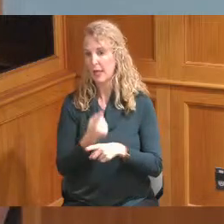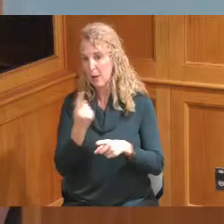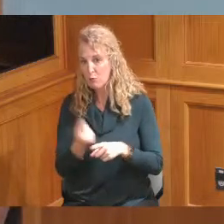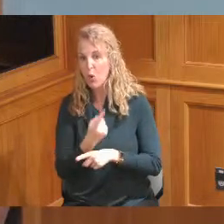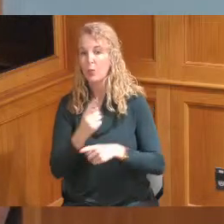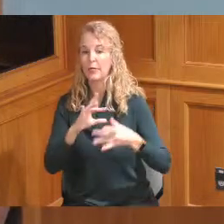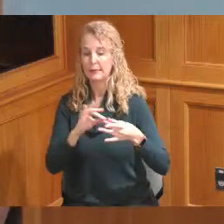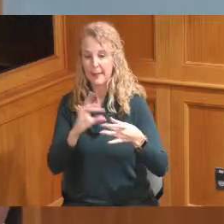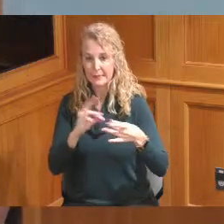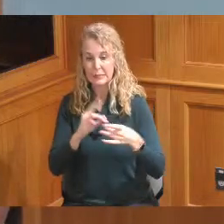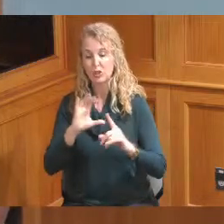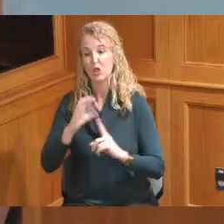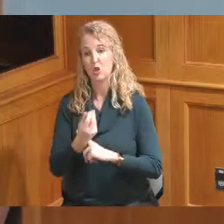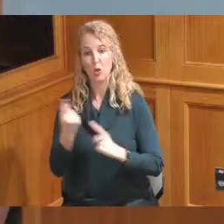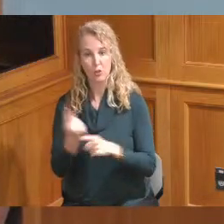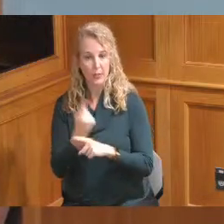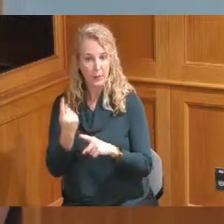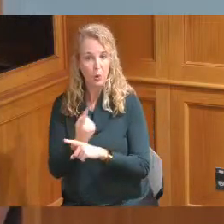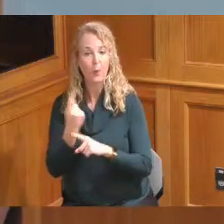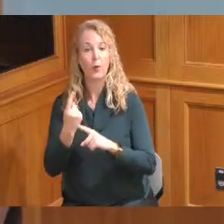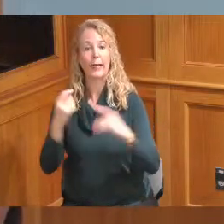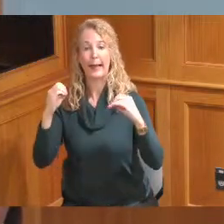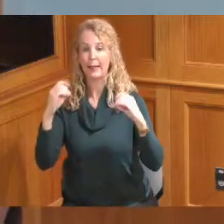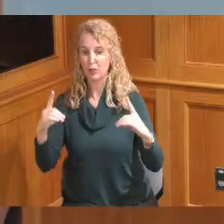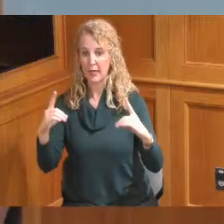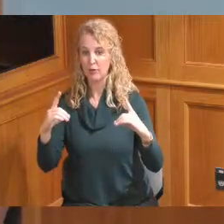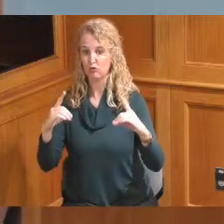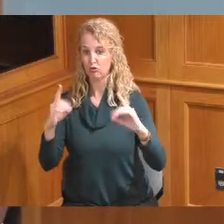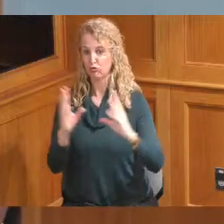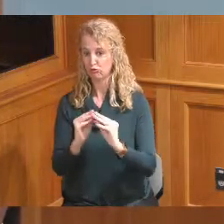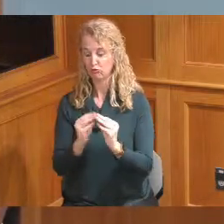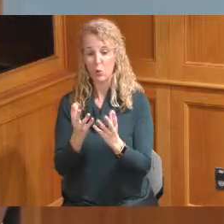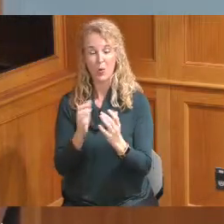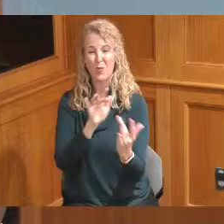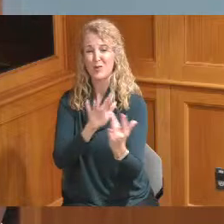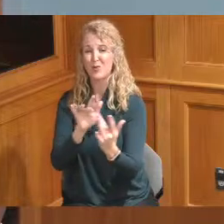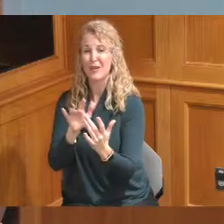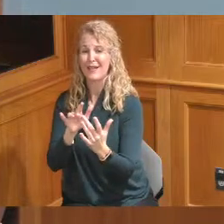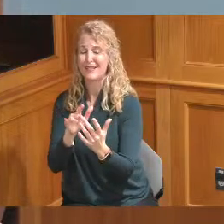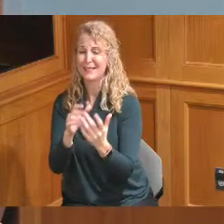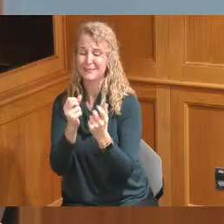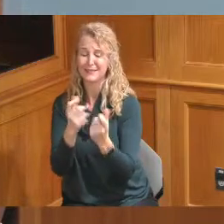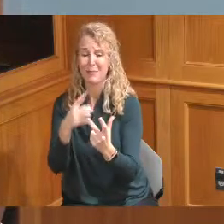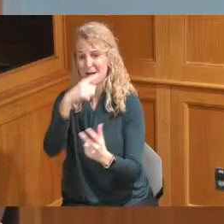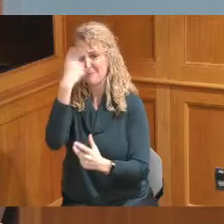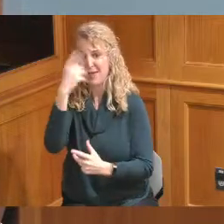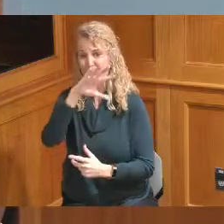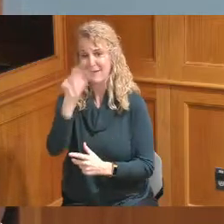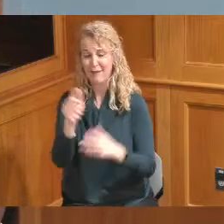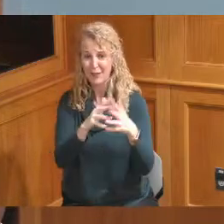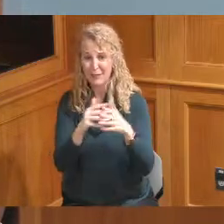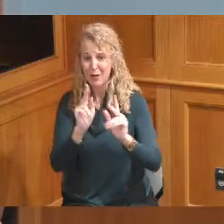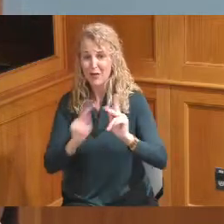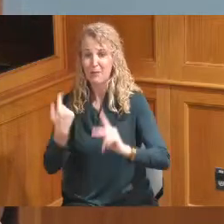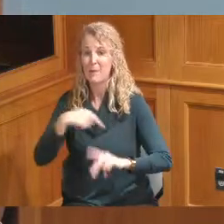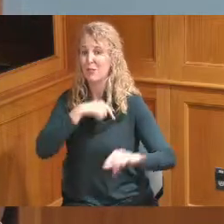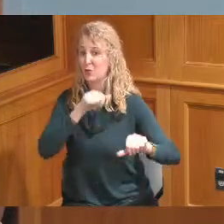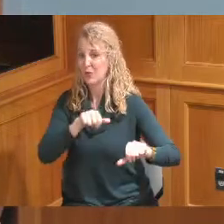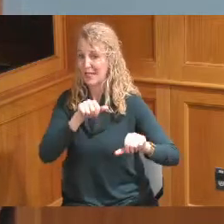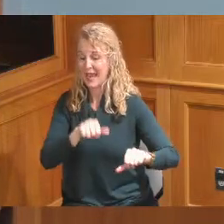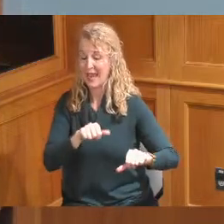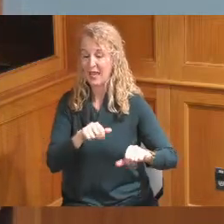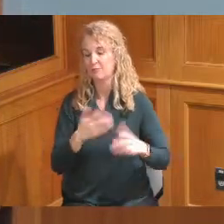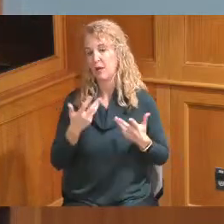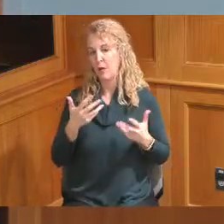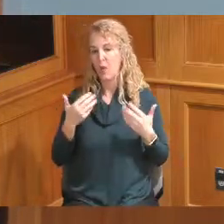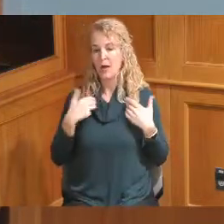messaging channels to reach out to as much Black African Americans we can, using some of the channels that we already use, like